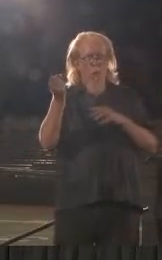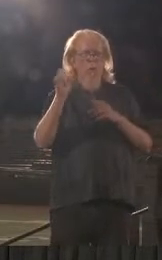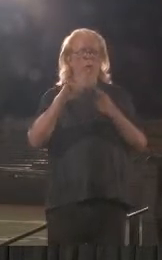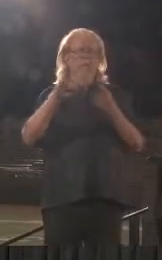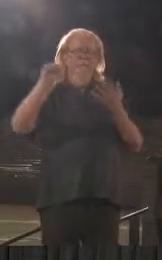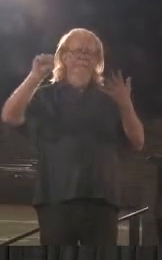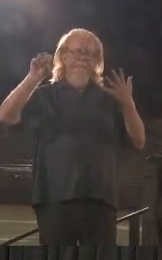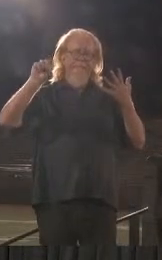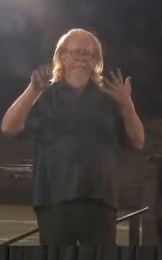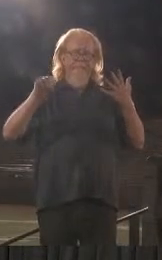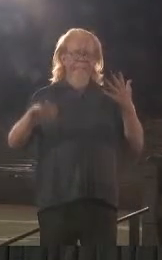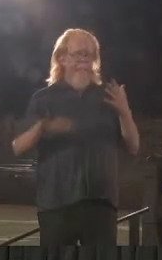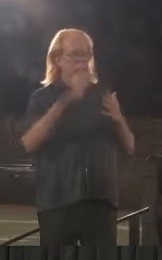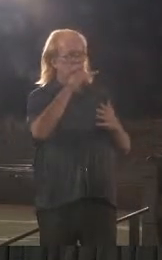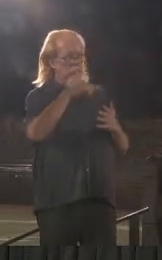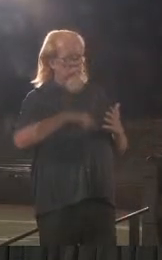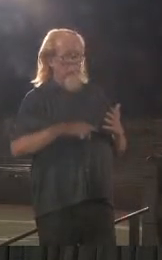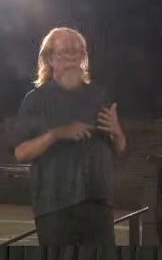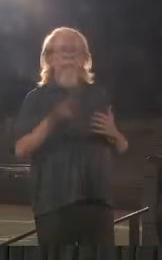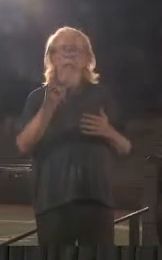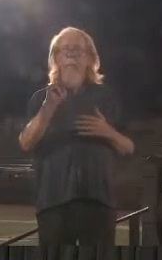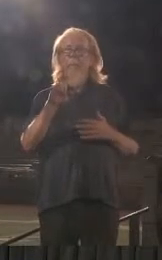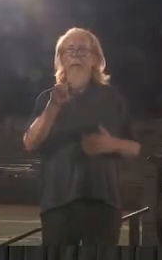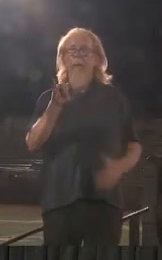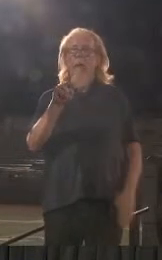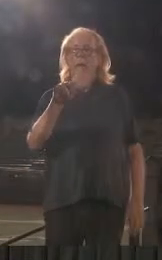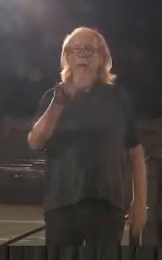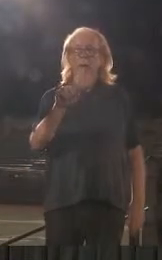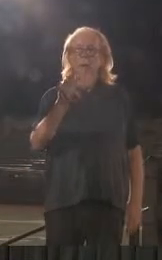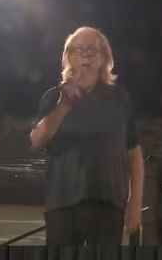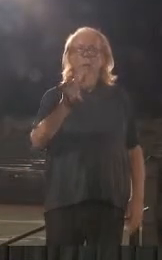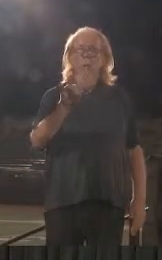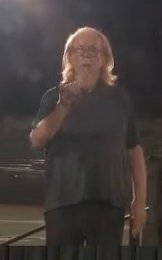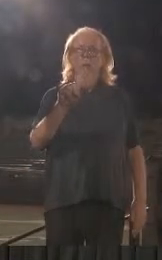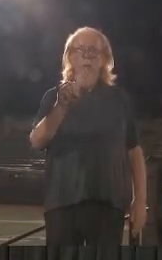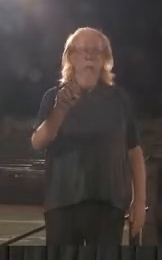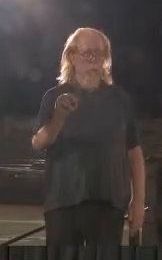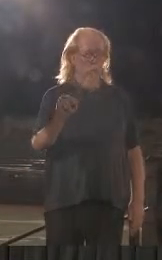group is standing. Nalania Wilson,